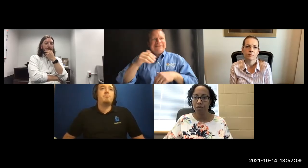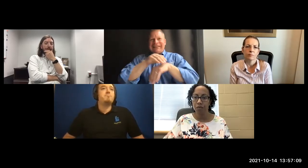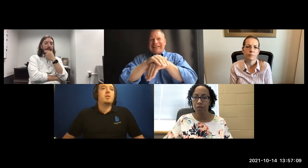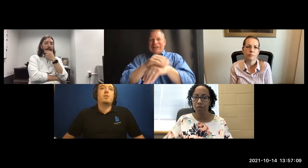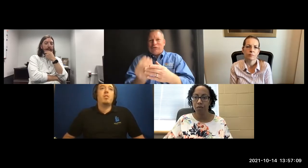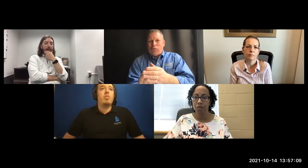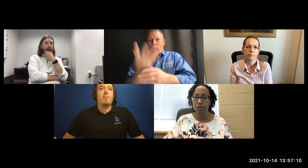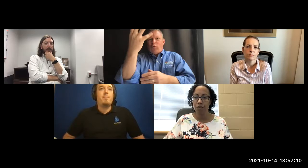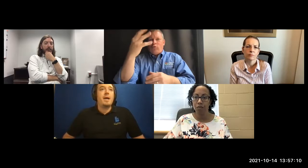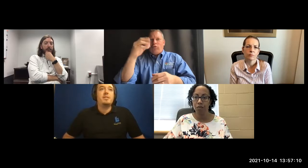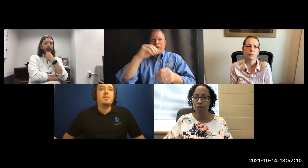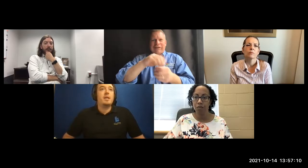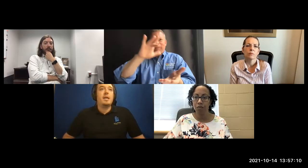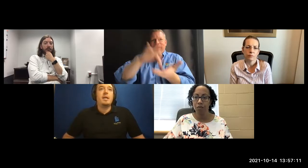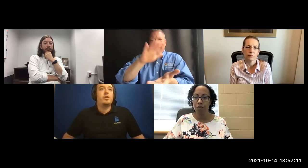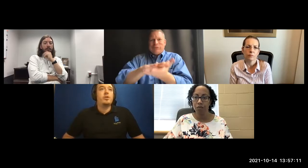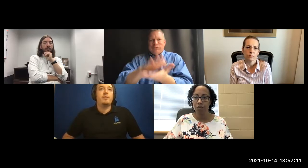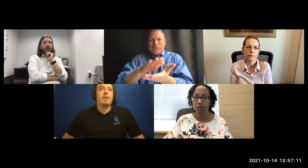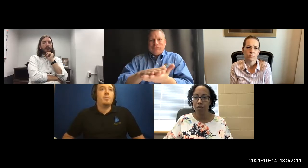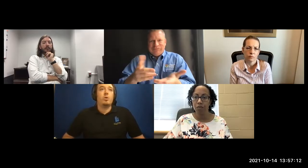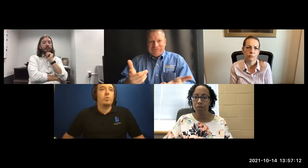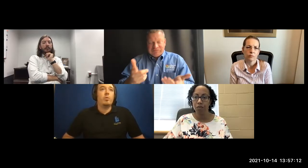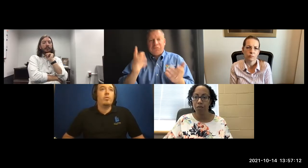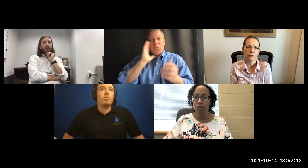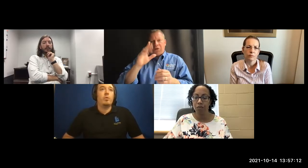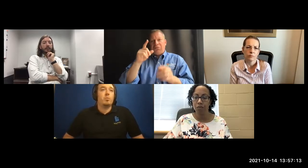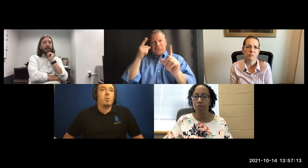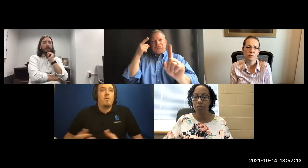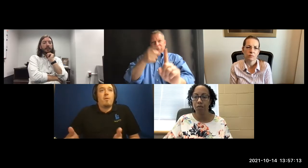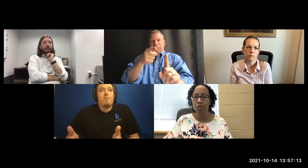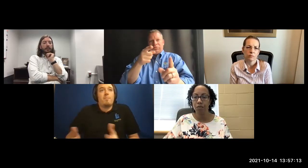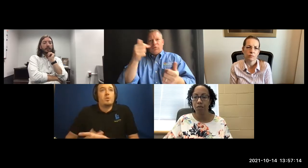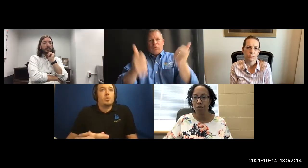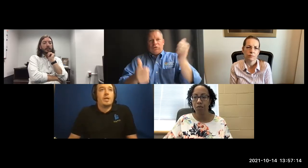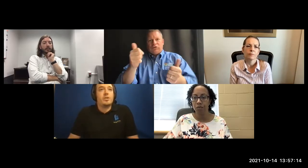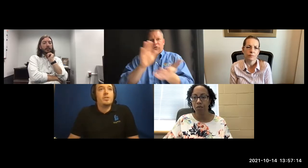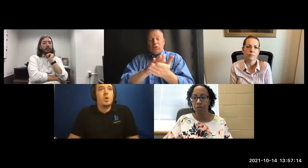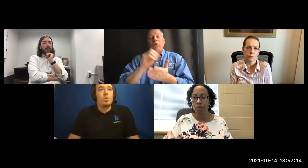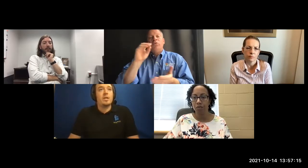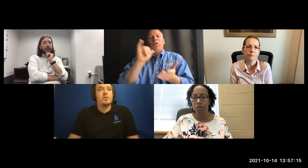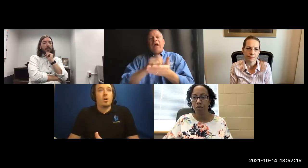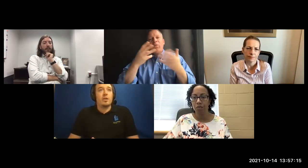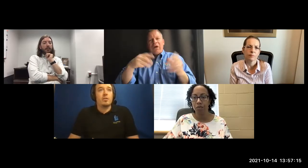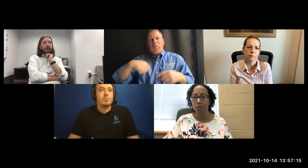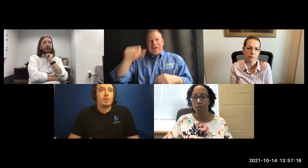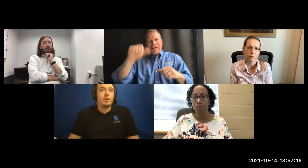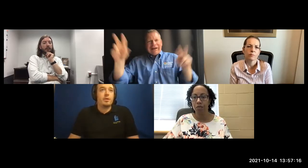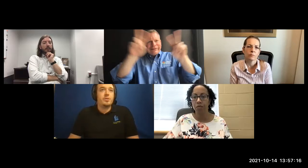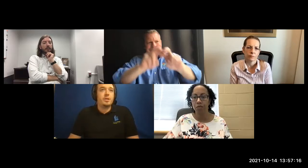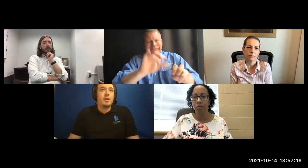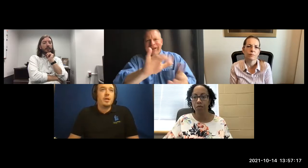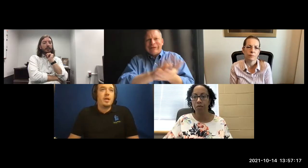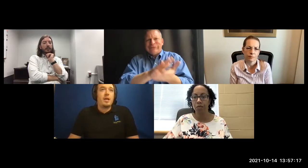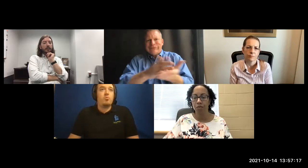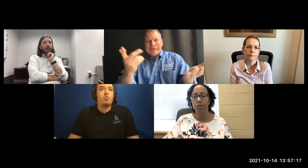have the best English development or growth or for middle school ages, we can target those